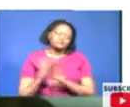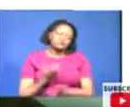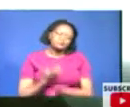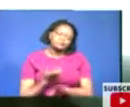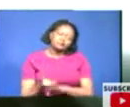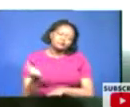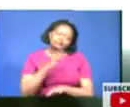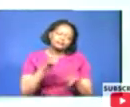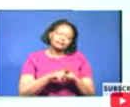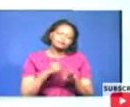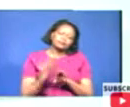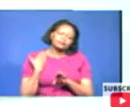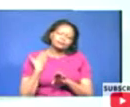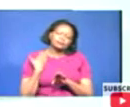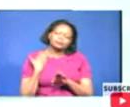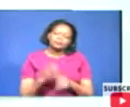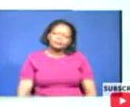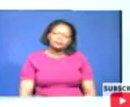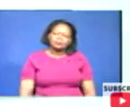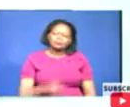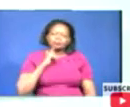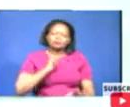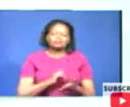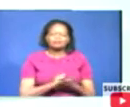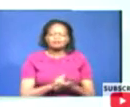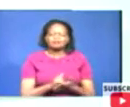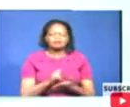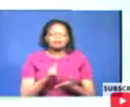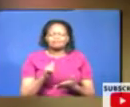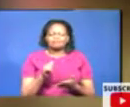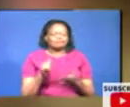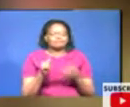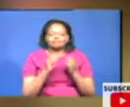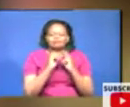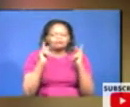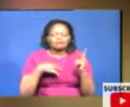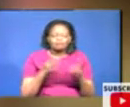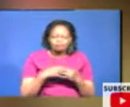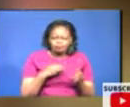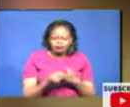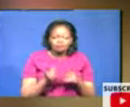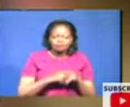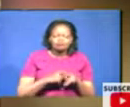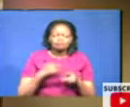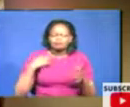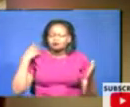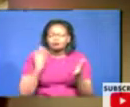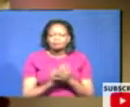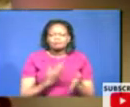form nilikuwa nayo. But Ngugi says he has no regrets looking back. He joined the Kenya Veterans for